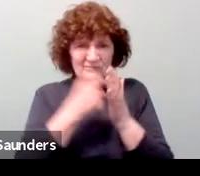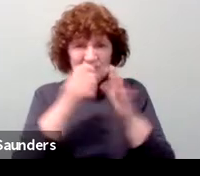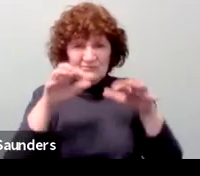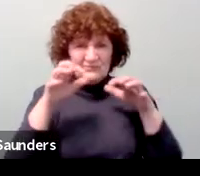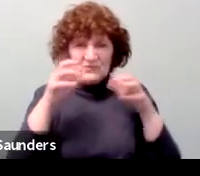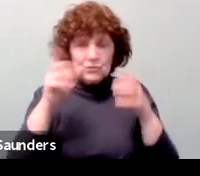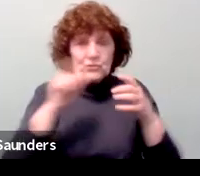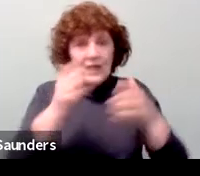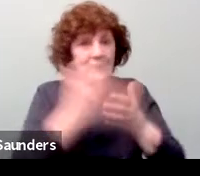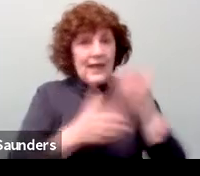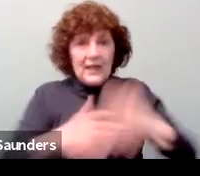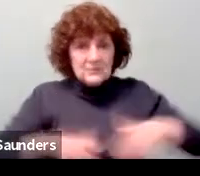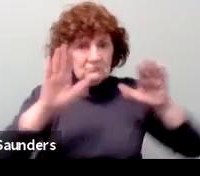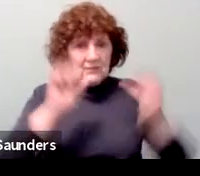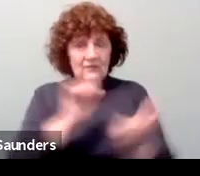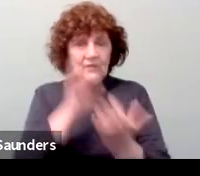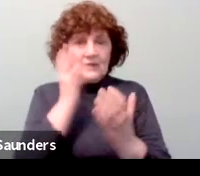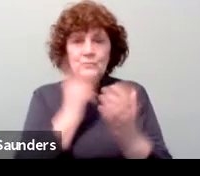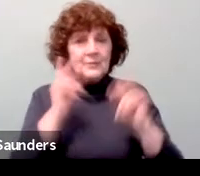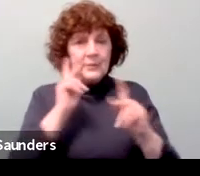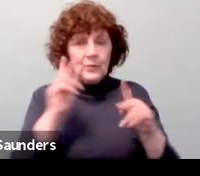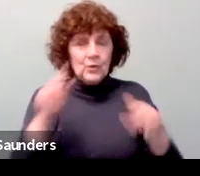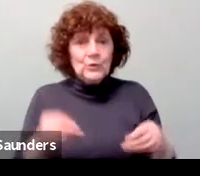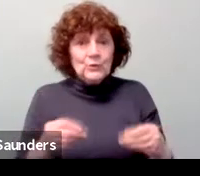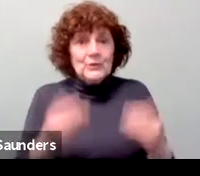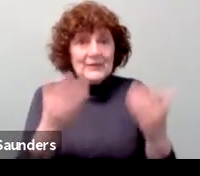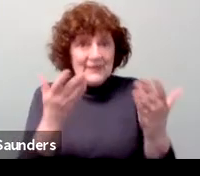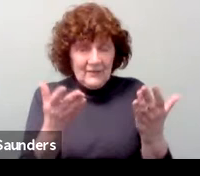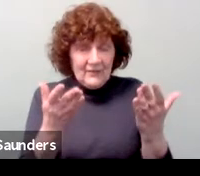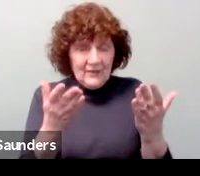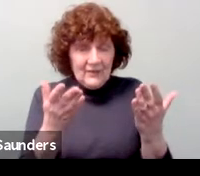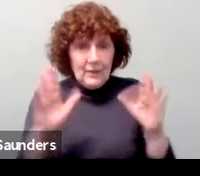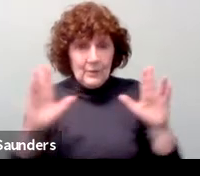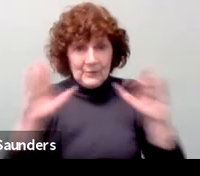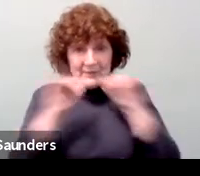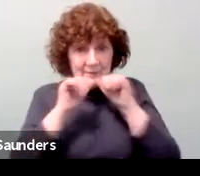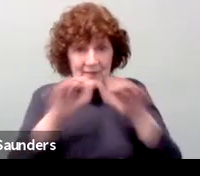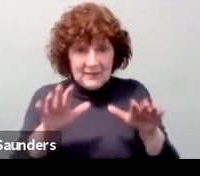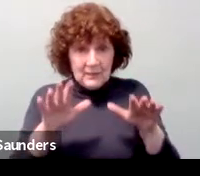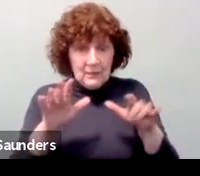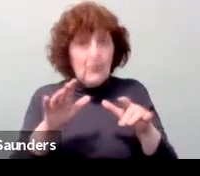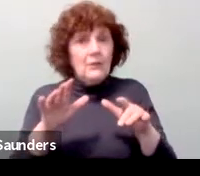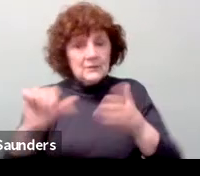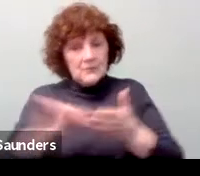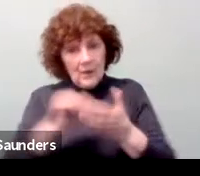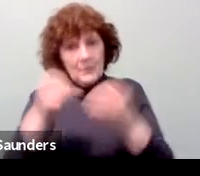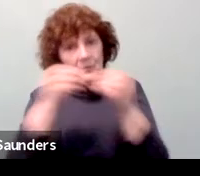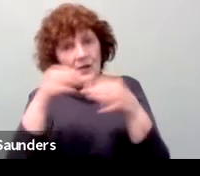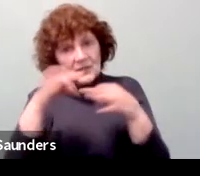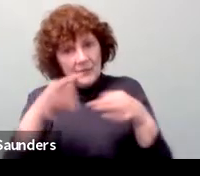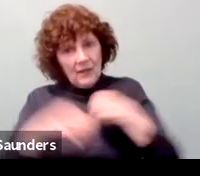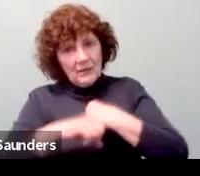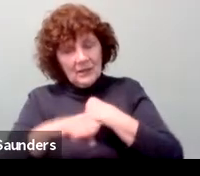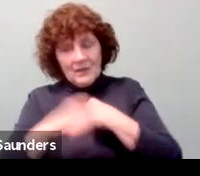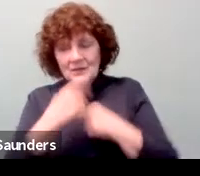people to deliver the priestly blessing. And then the Talmud elaborates further. A priest who has